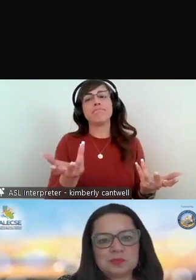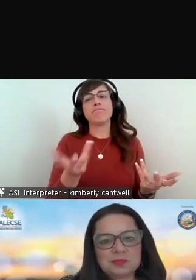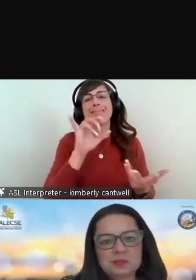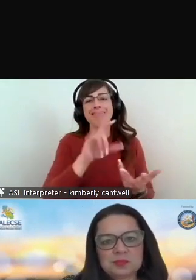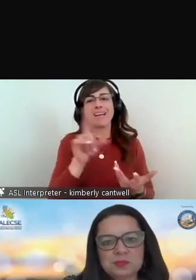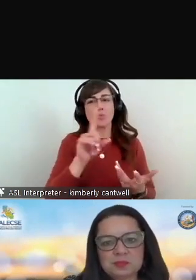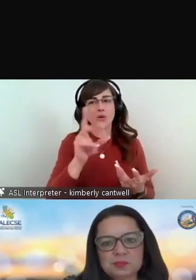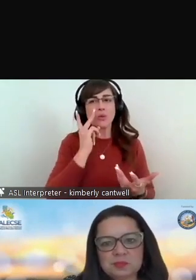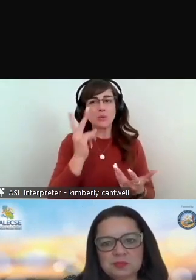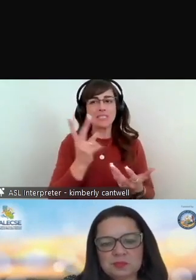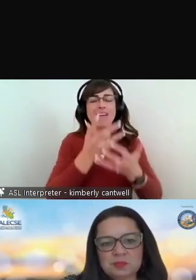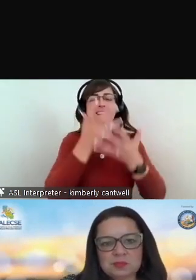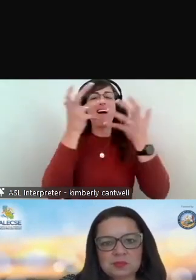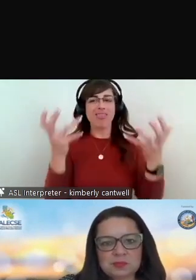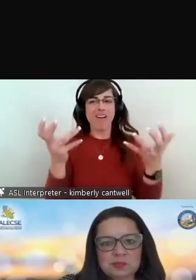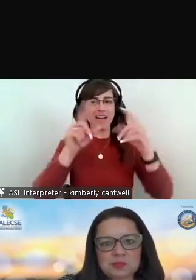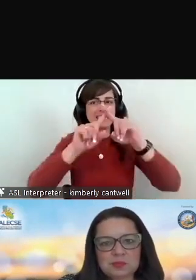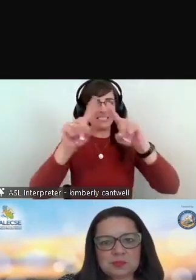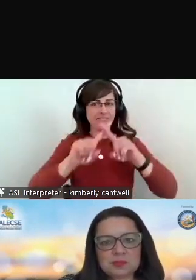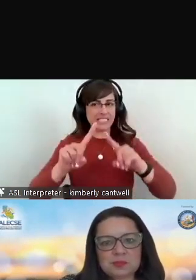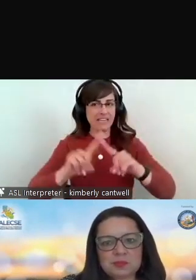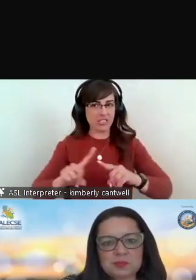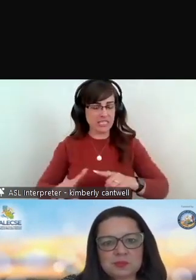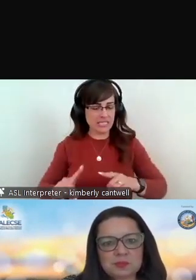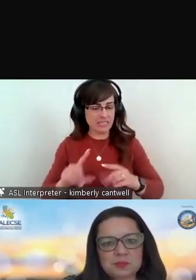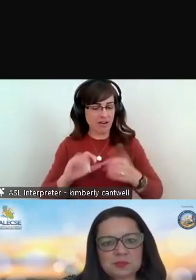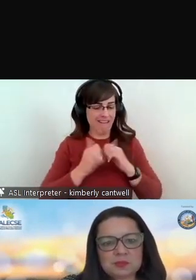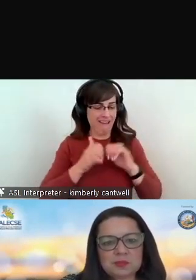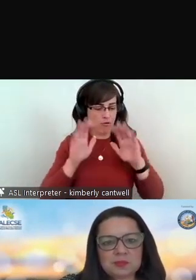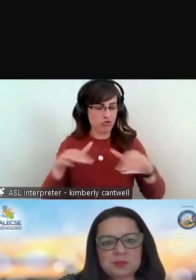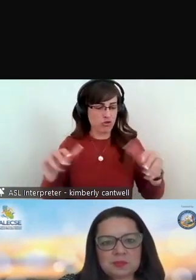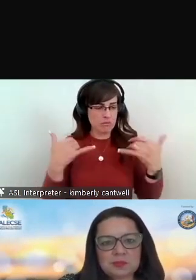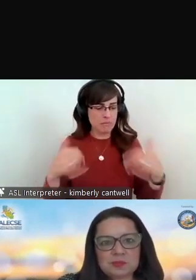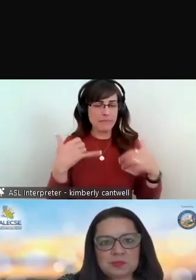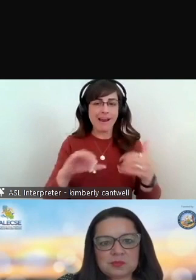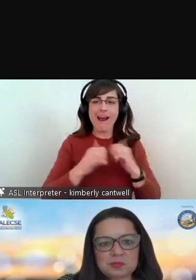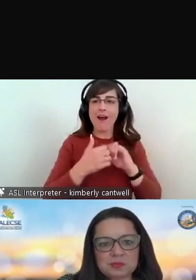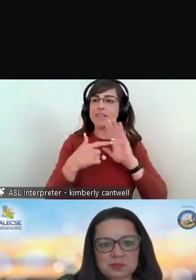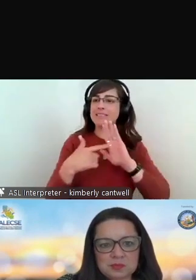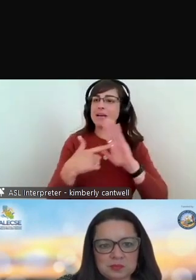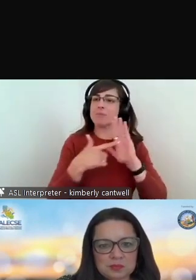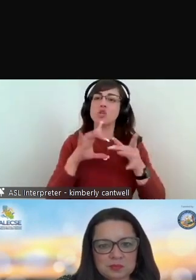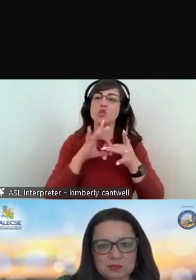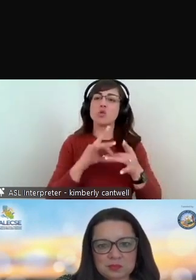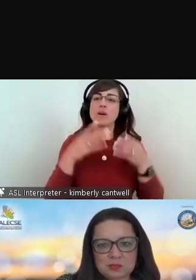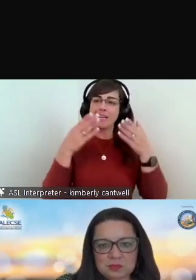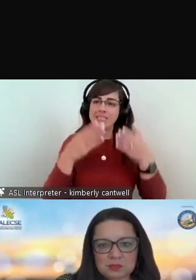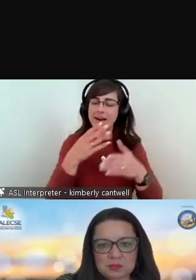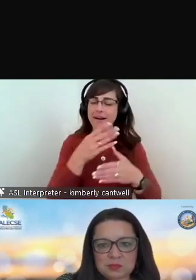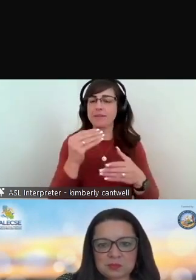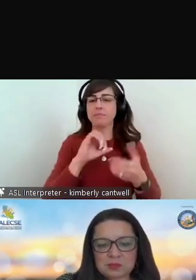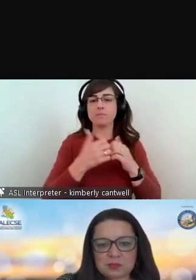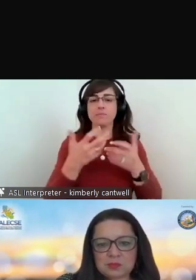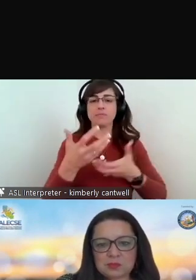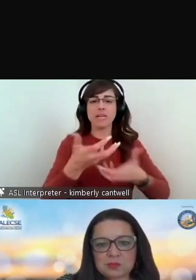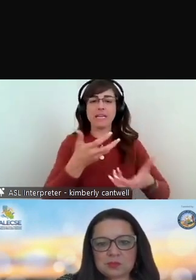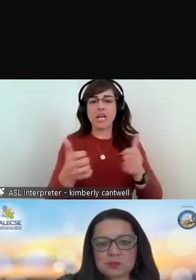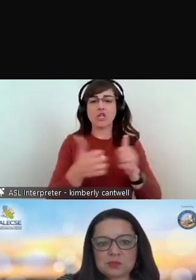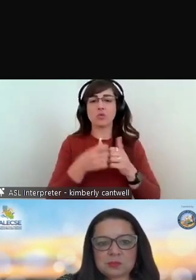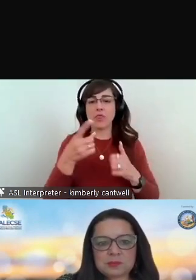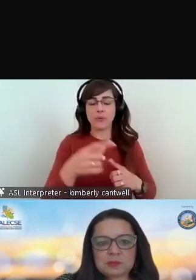that's where you're going to see a lot of the differences in how children play, how they demonstrate joint attention, and how they engage with